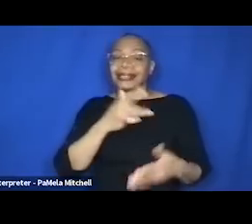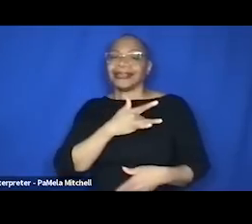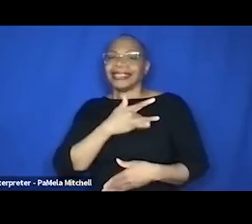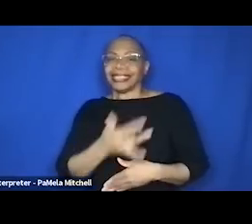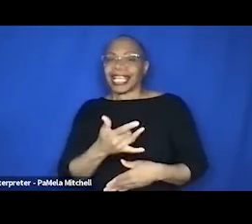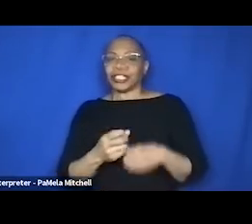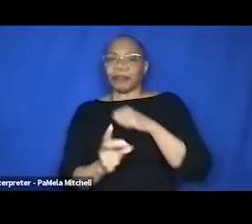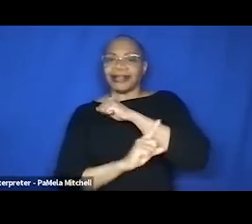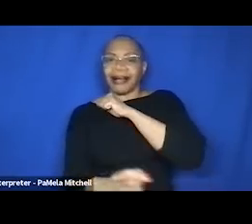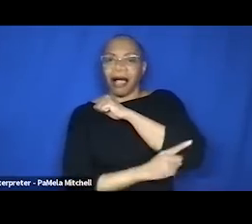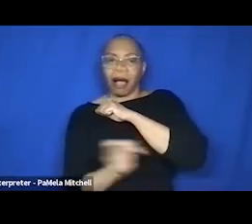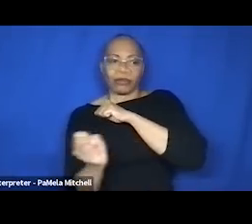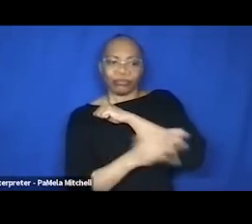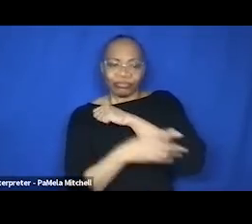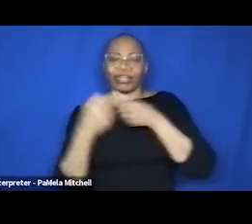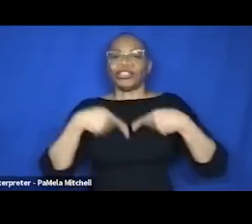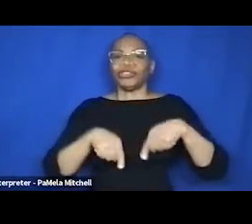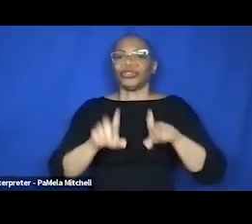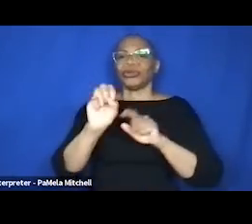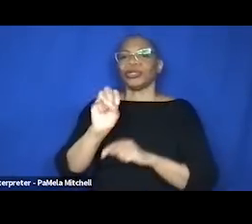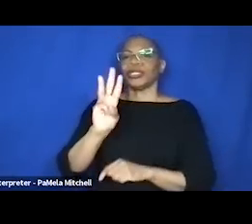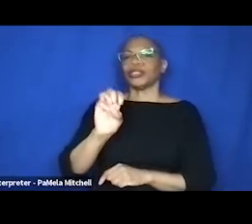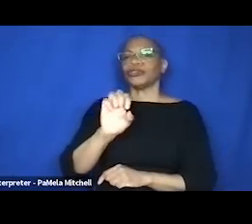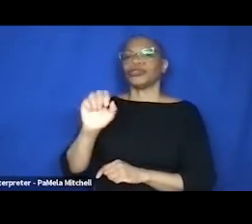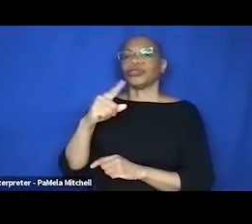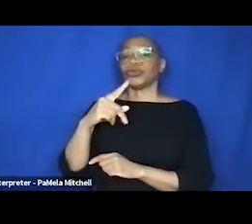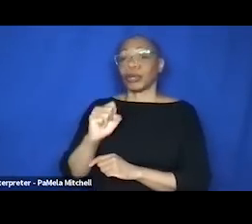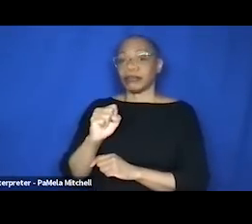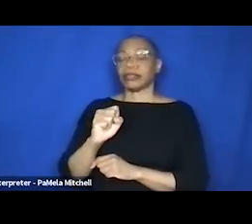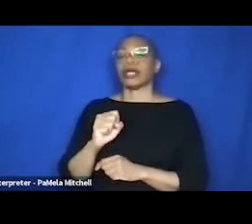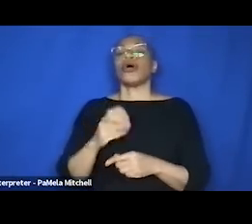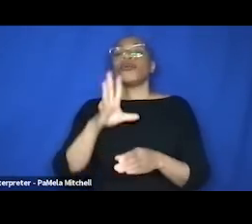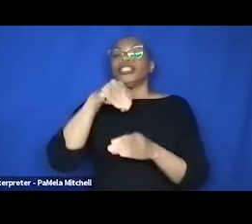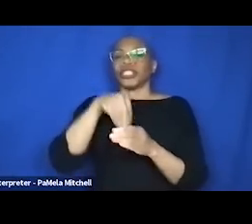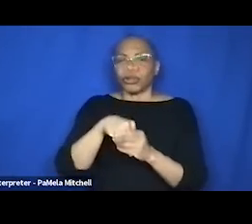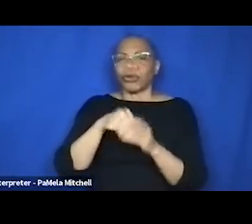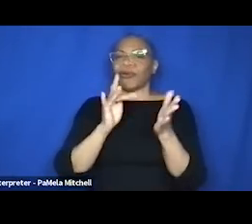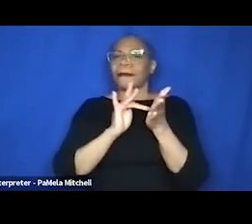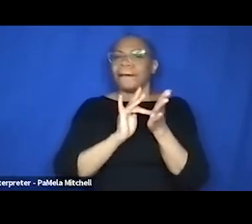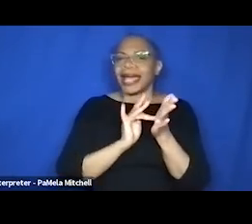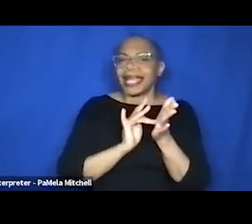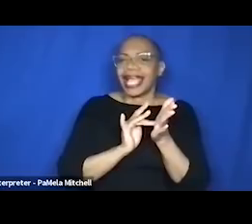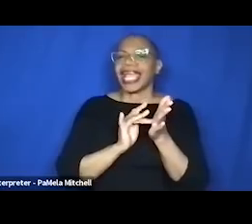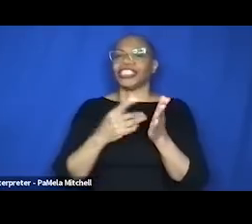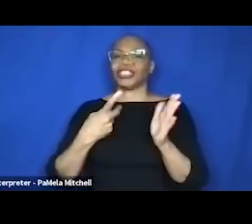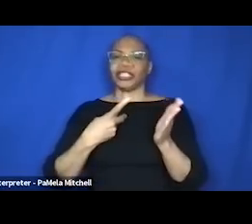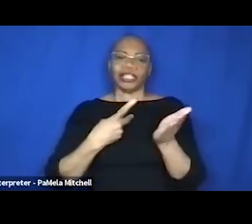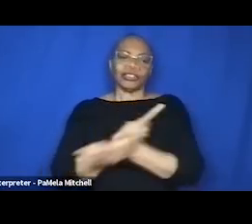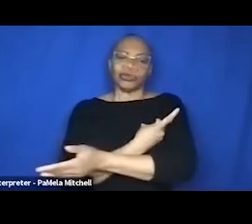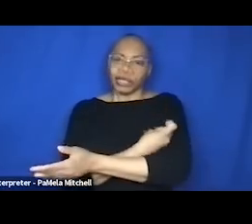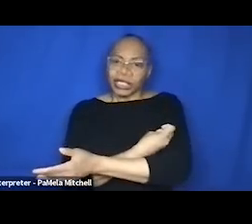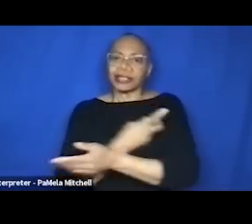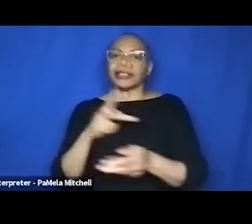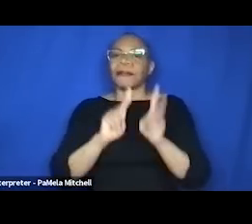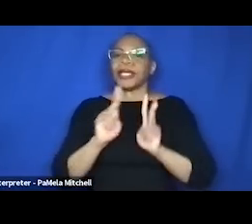this includes medications, including life-saving medications. It may include safer use supplies like syringes or other things that people are using to try to